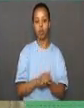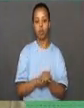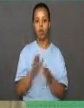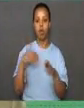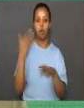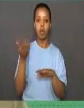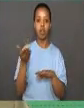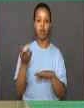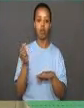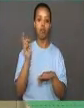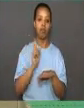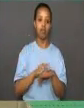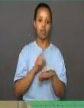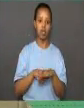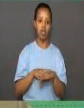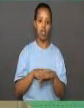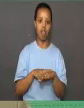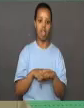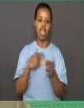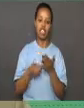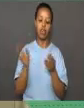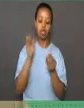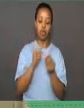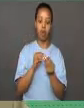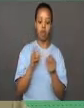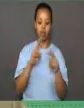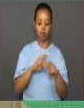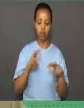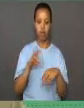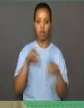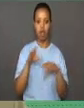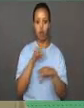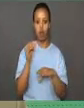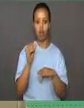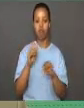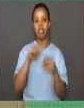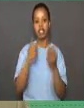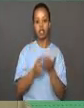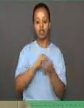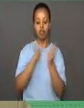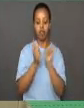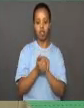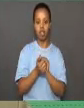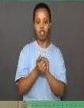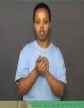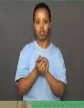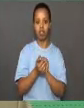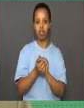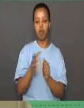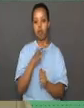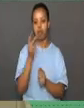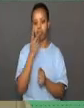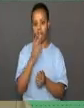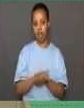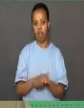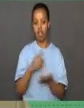In our next lesson, we will further explain the process of translation. This